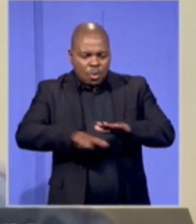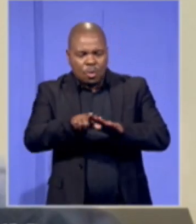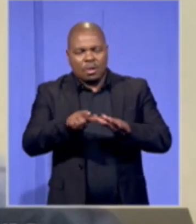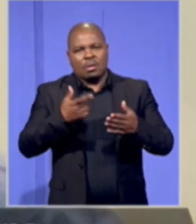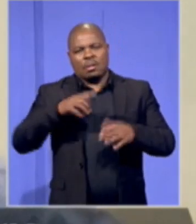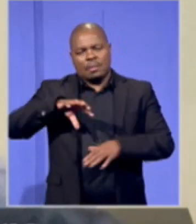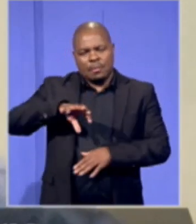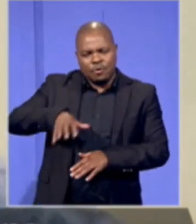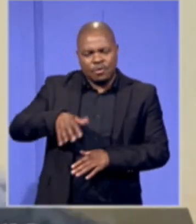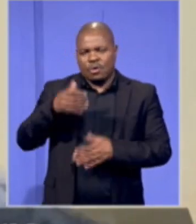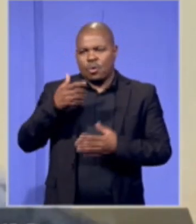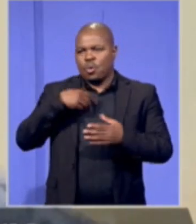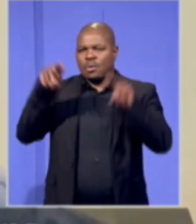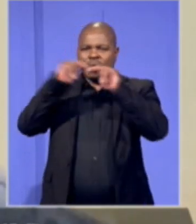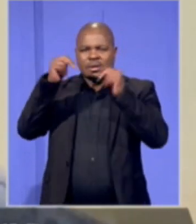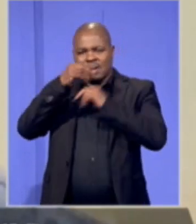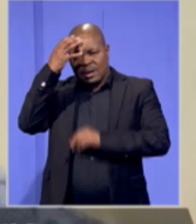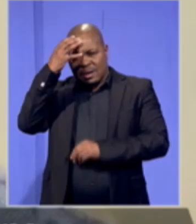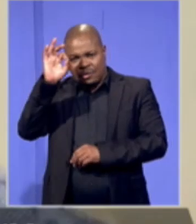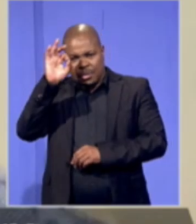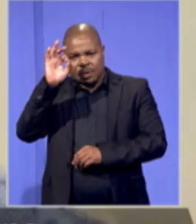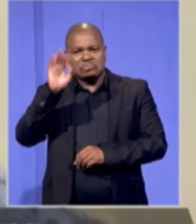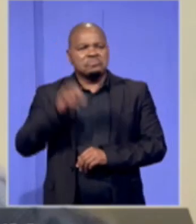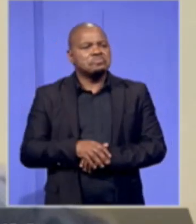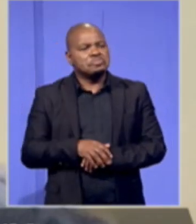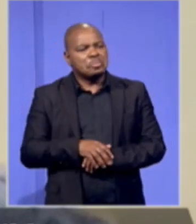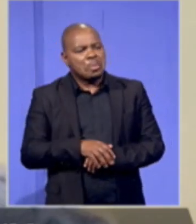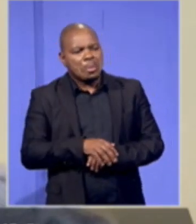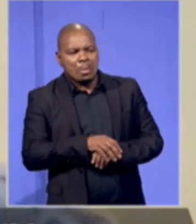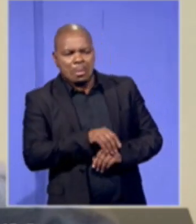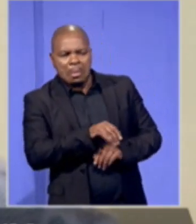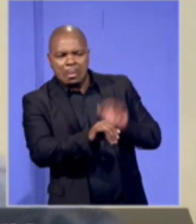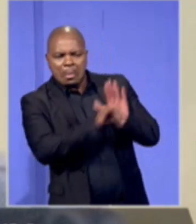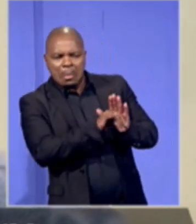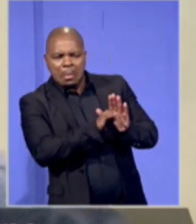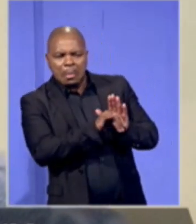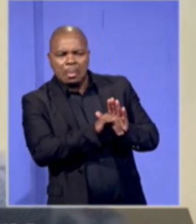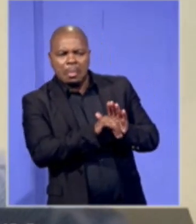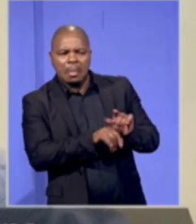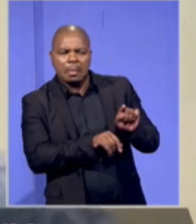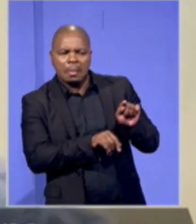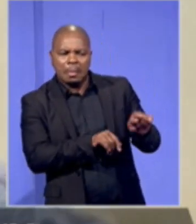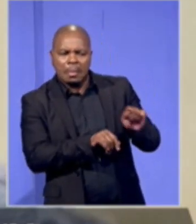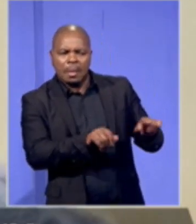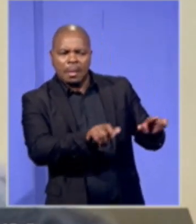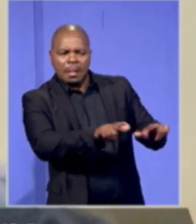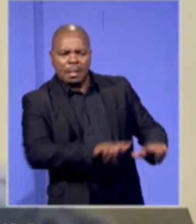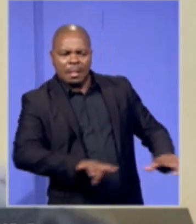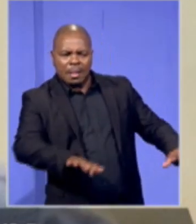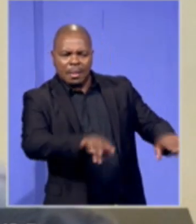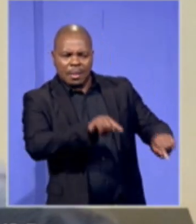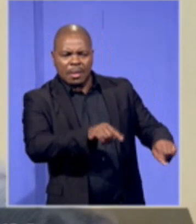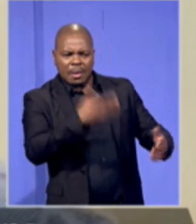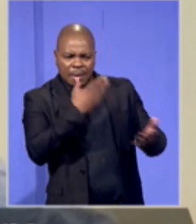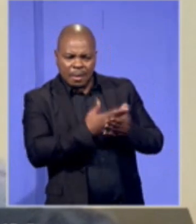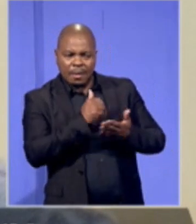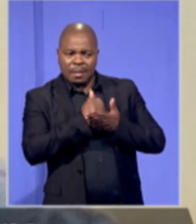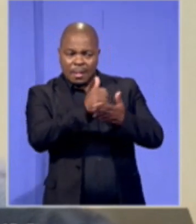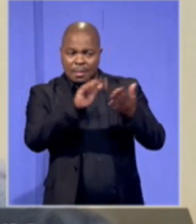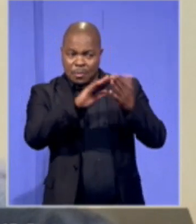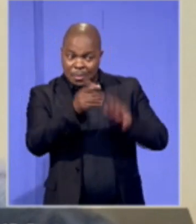kapa wa naha o thontse kapa o shebile hore ke lefatshe kapa mobu o tla tswela setjhaba molemo